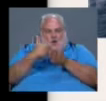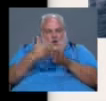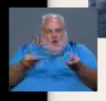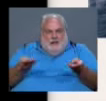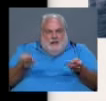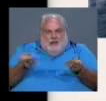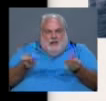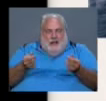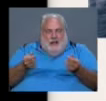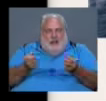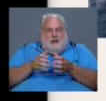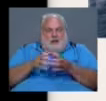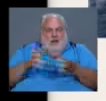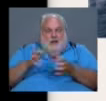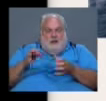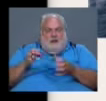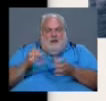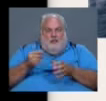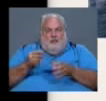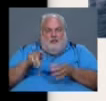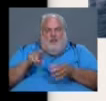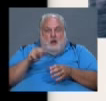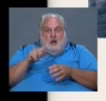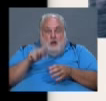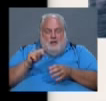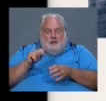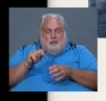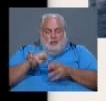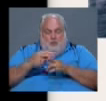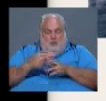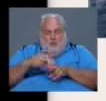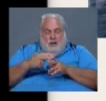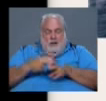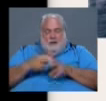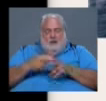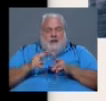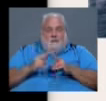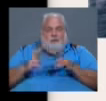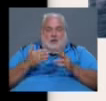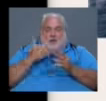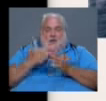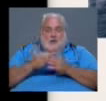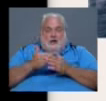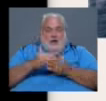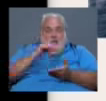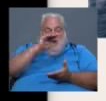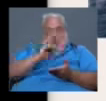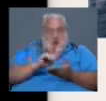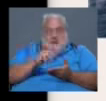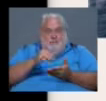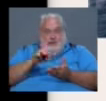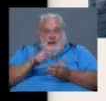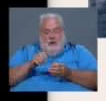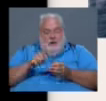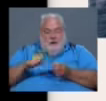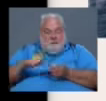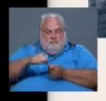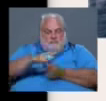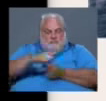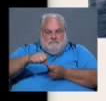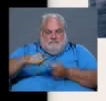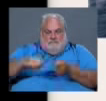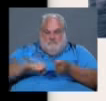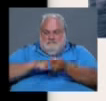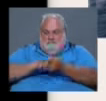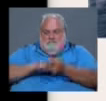of thrust to weight. The thrust to weight ratio is very good, and so we can, at low speeds, are very maneuverable. It's almost like if you